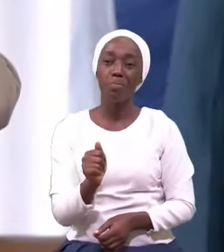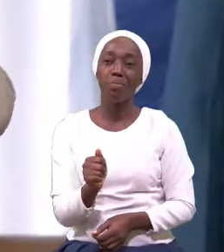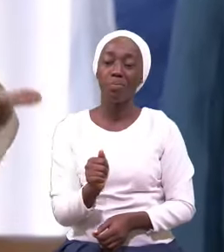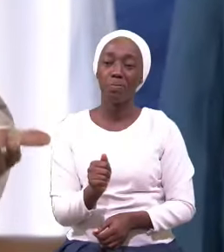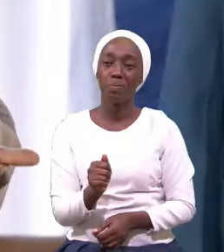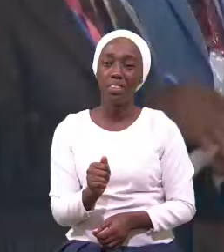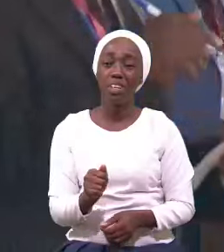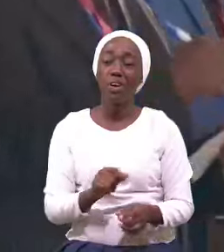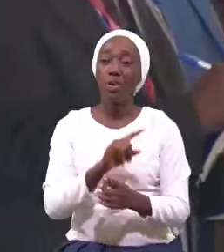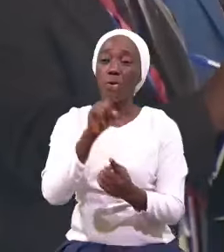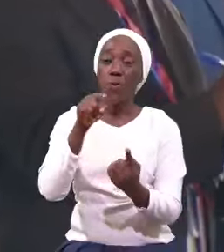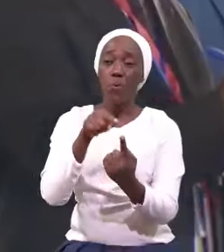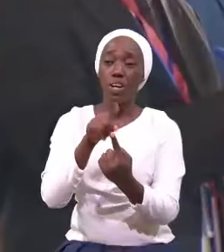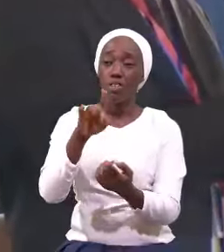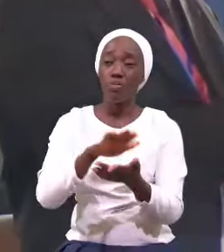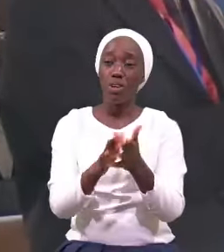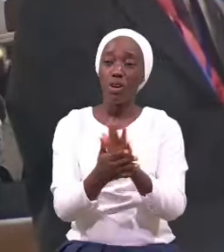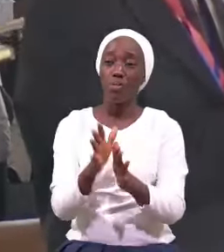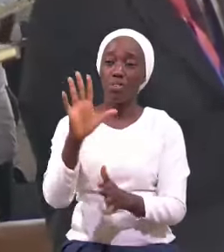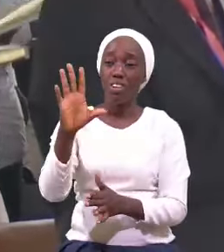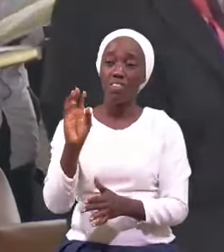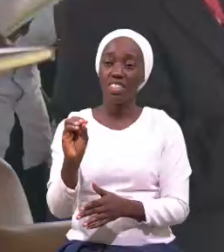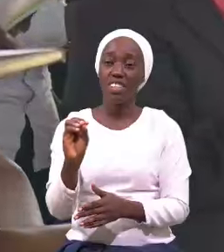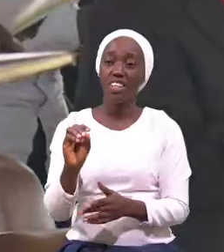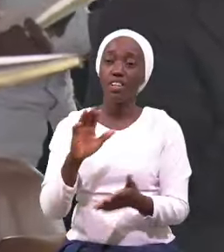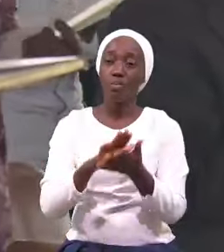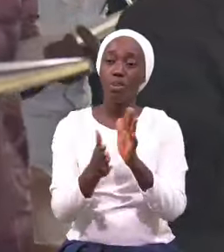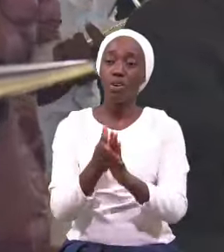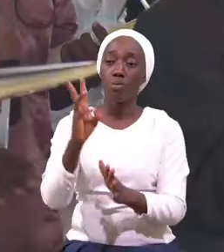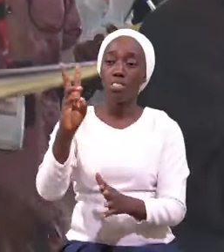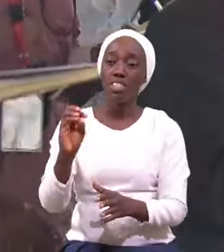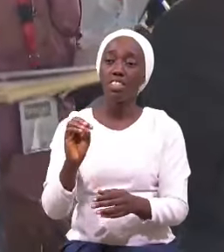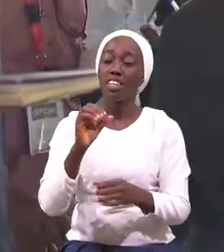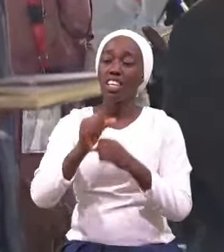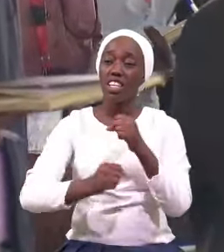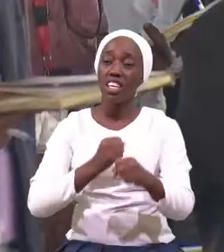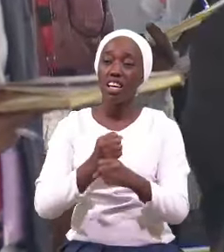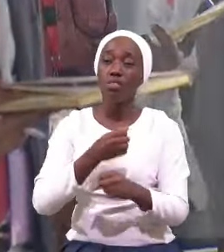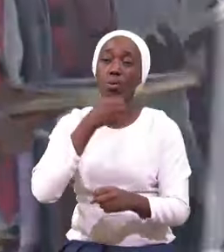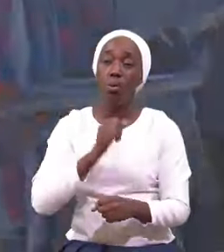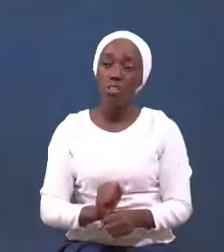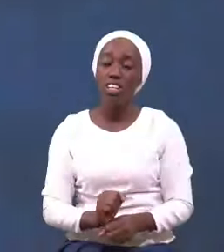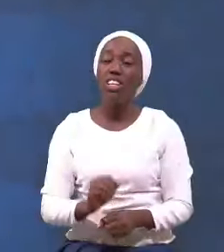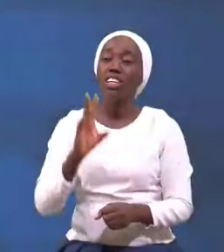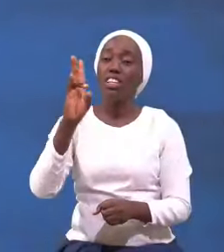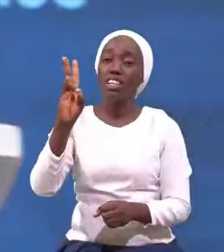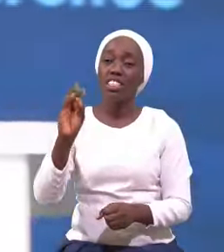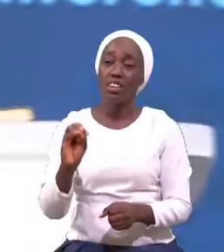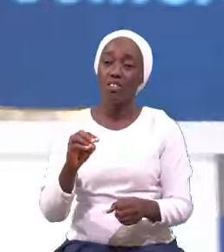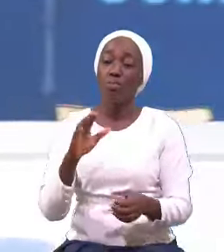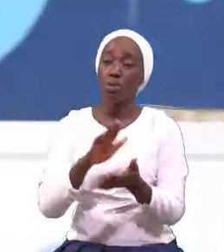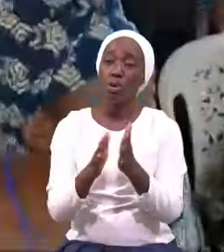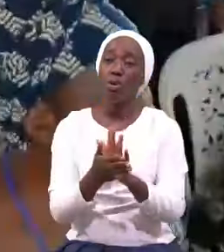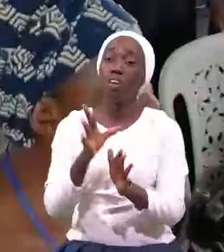When you become 50, you become 60, you become 70, you become